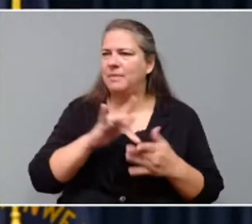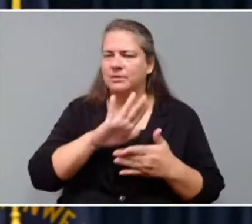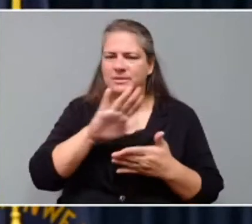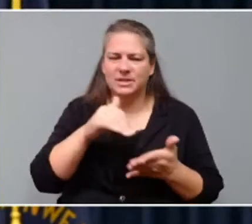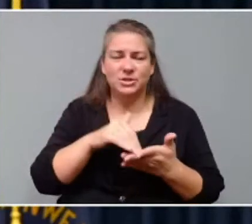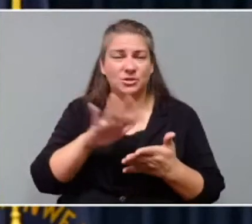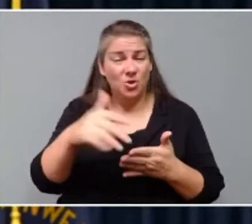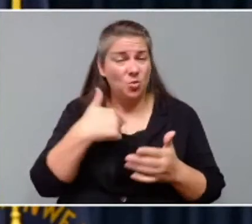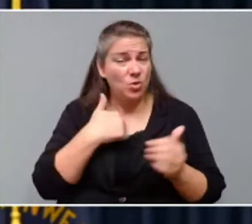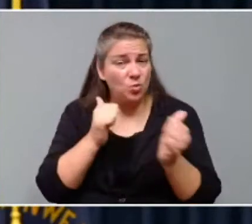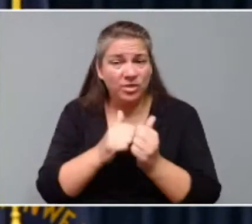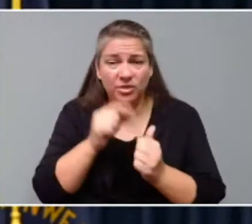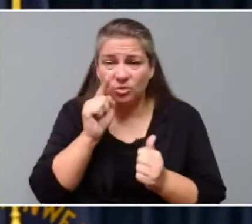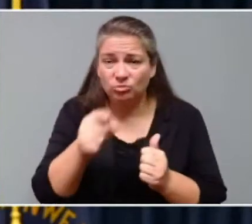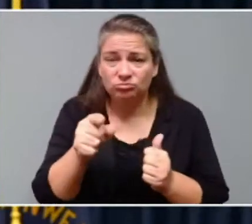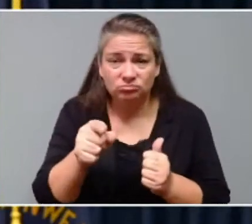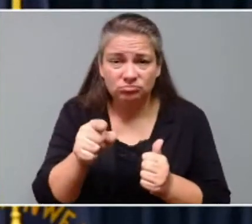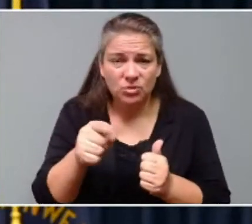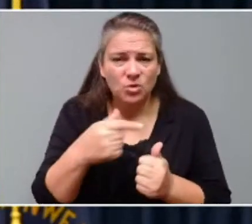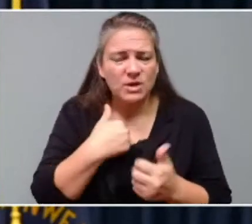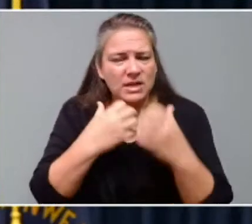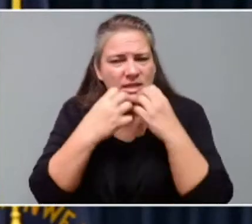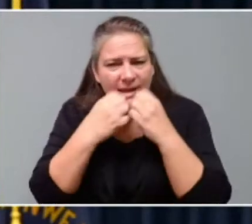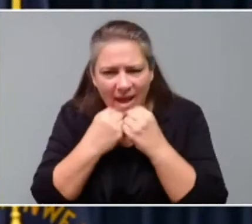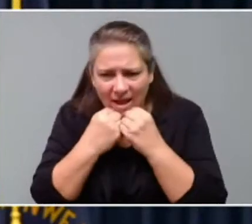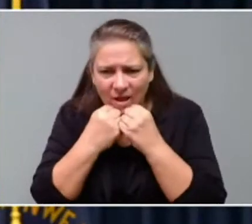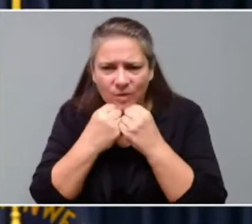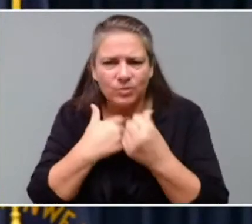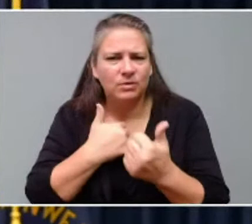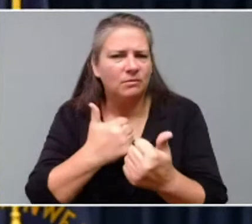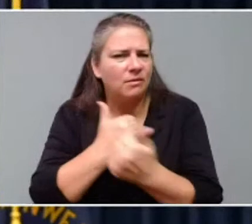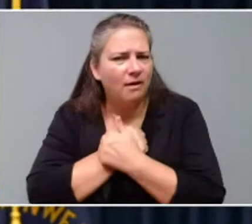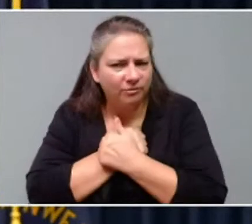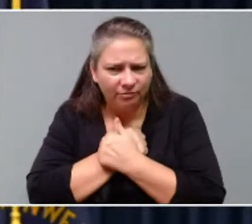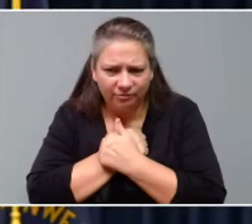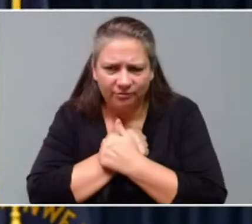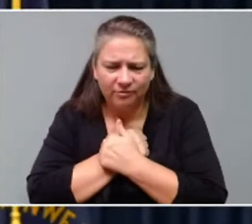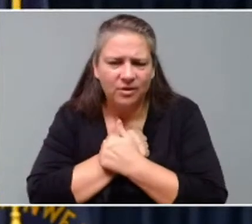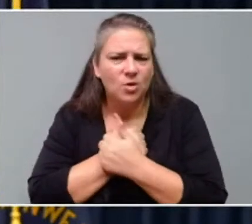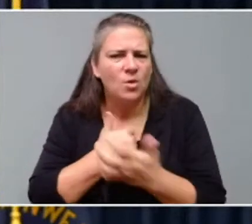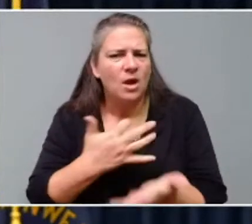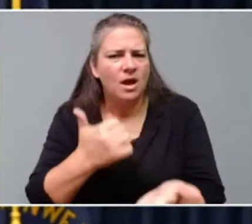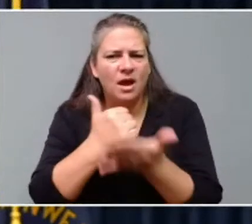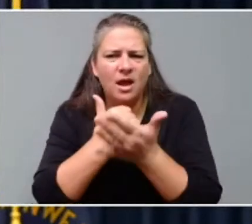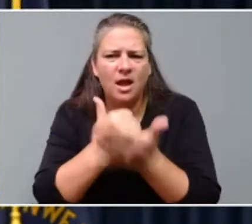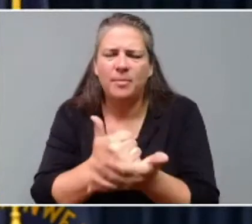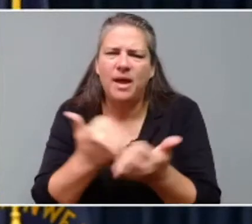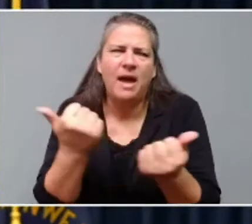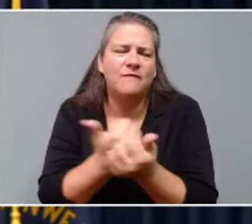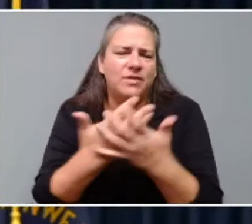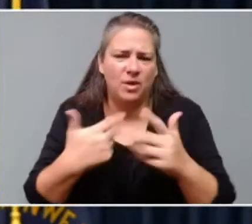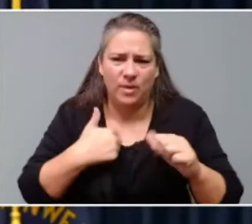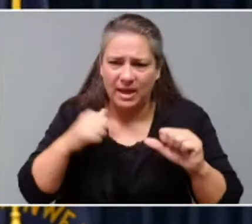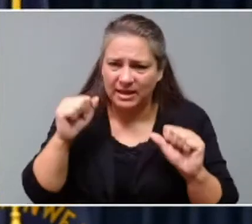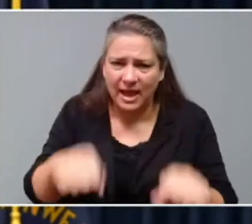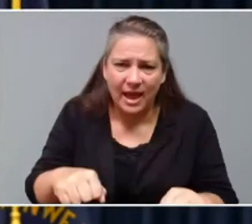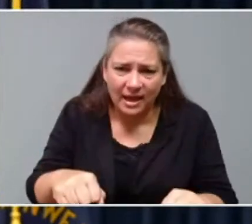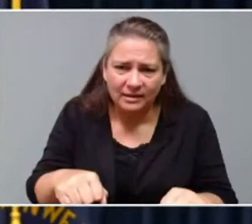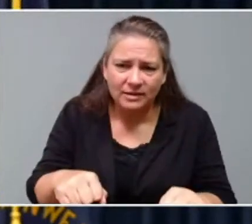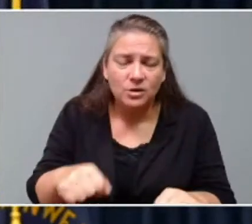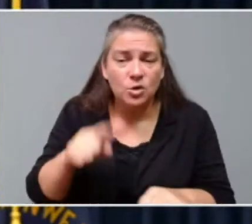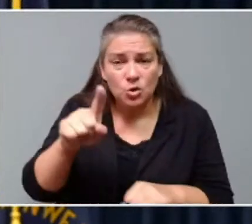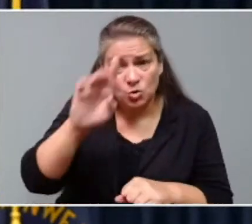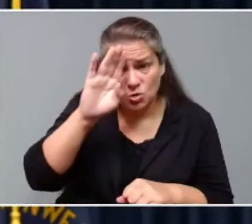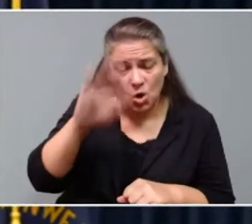about you. We love you. We want to help in every single way that we can. Know how appreciated